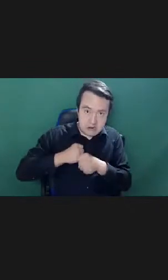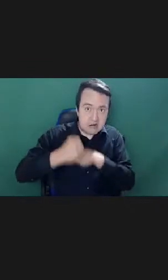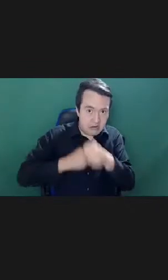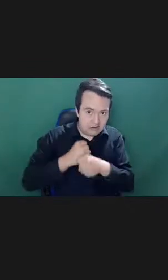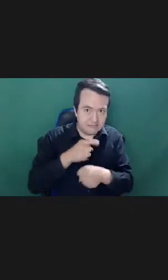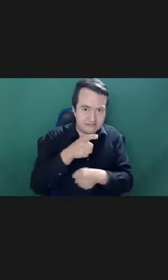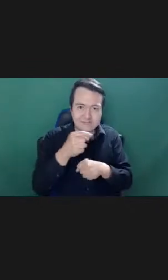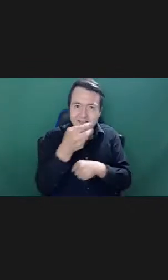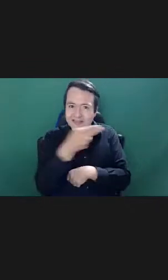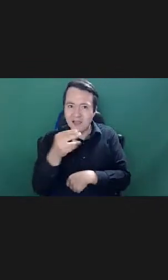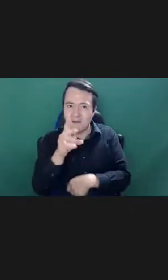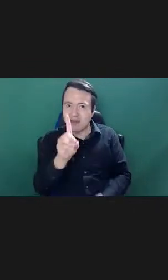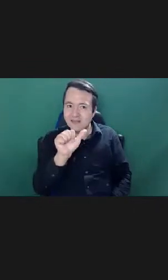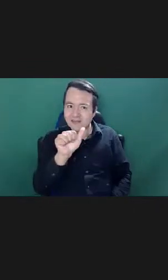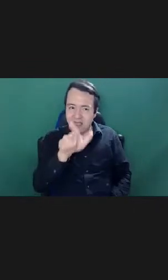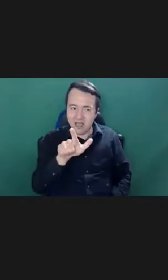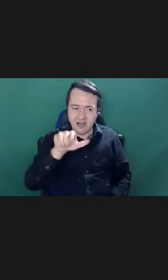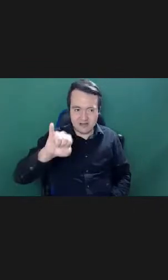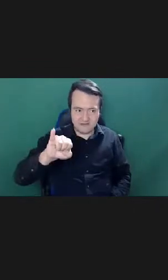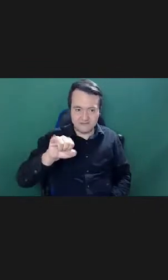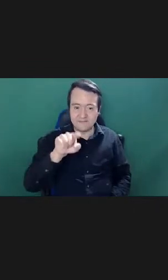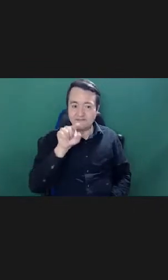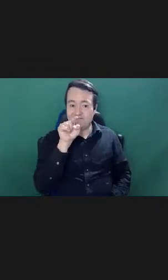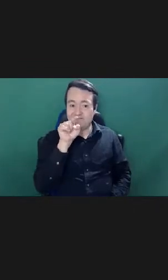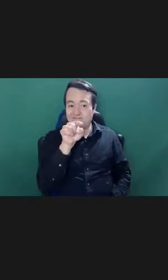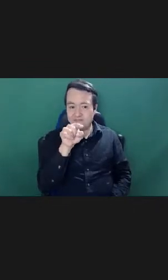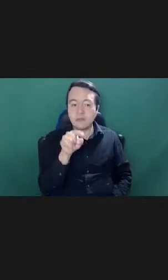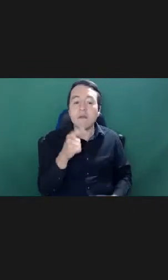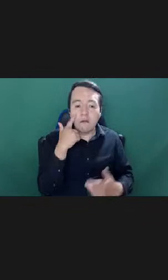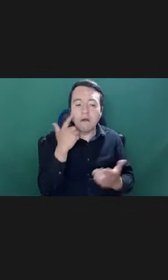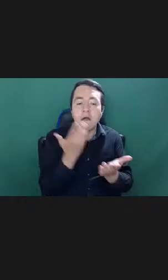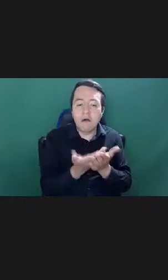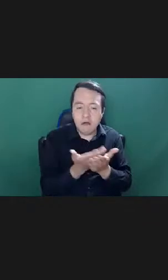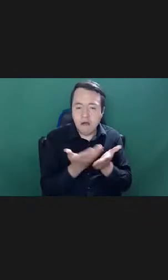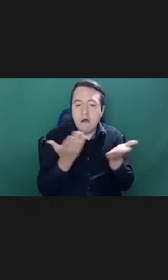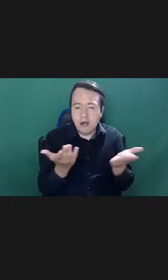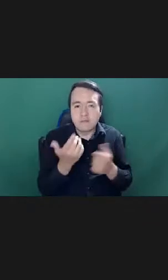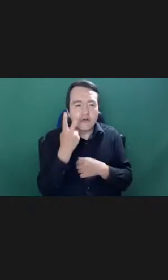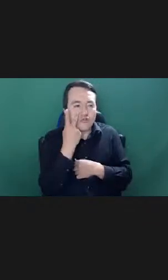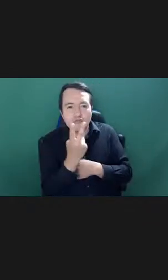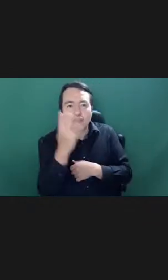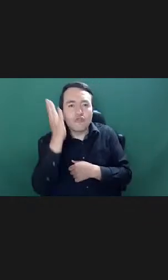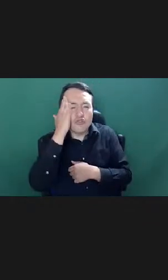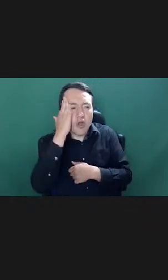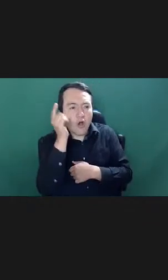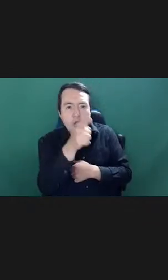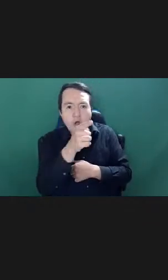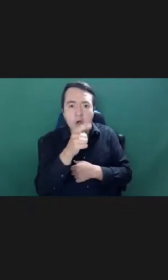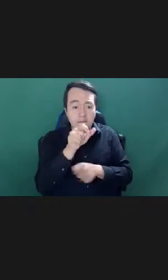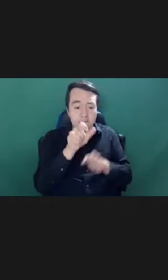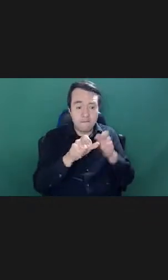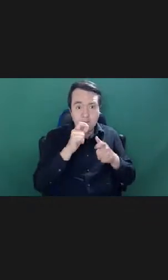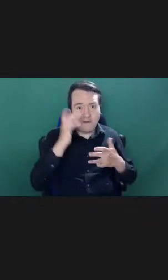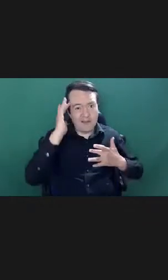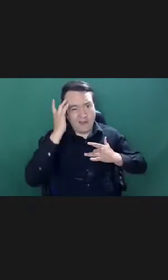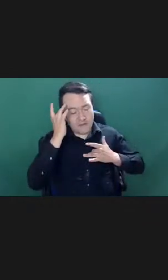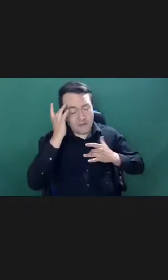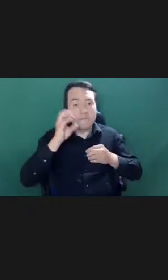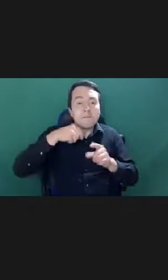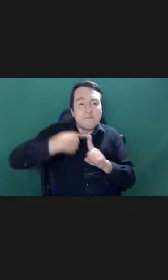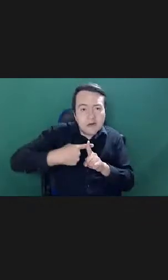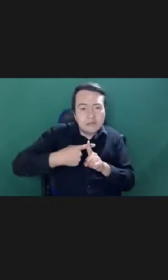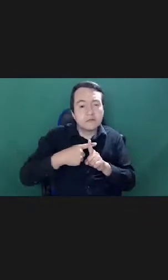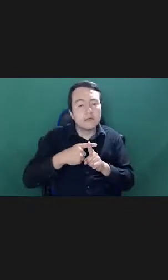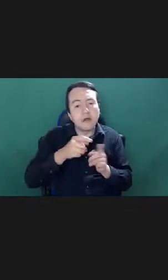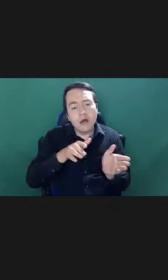morbidity and mortality that we use to capture, just with one graph, the overall disease burden in a country. We're going to see